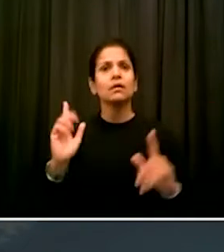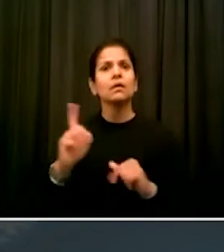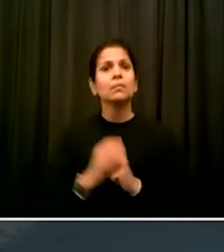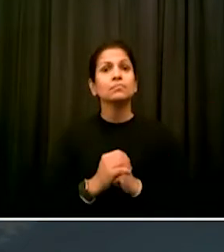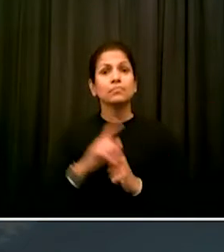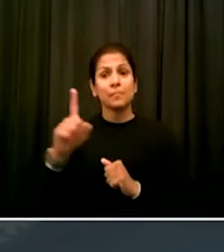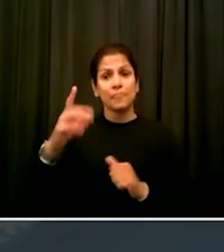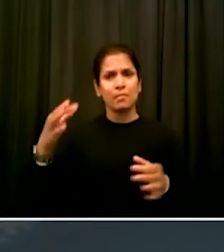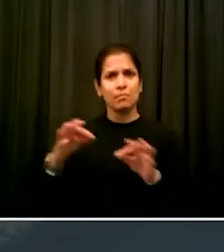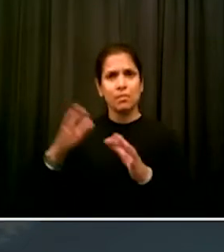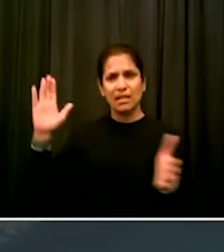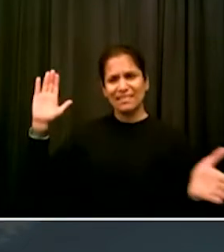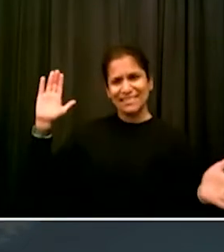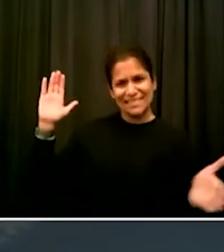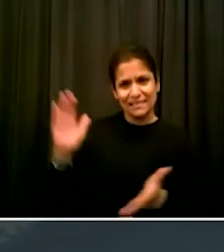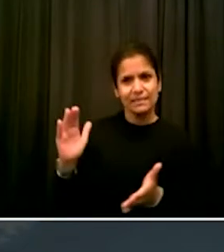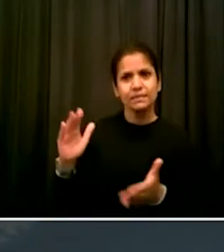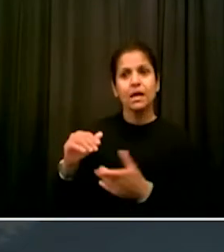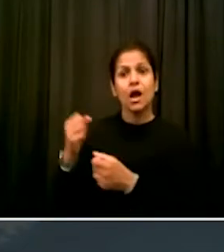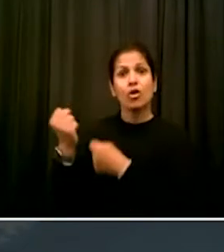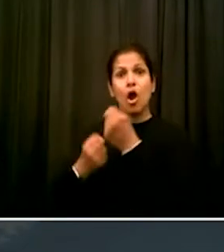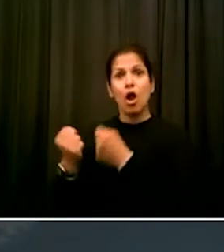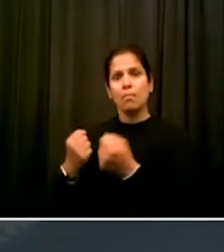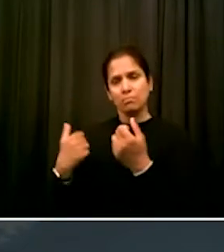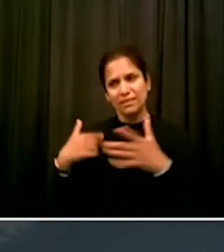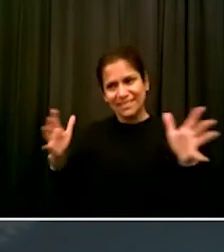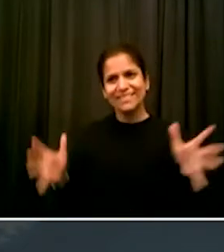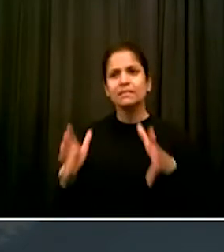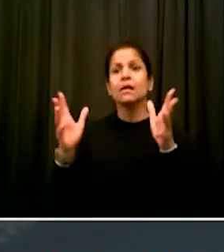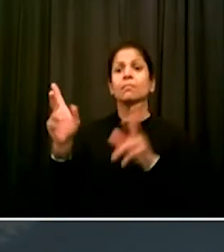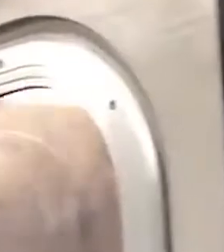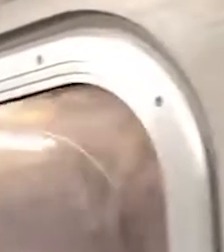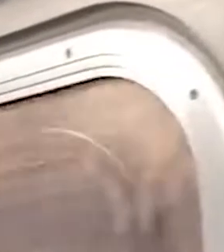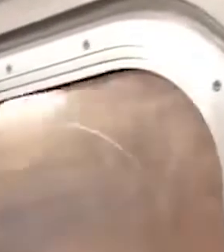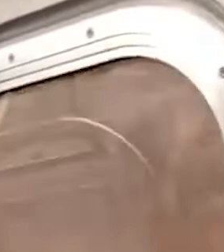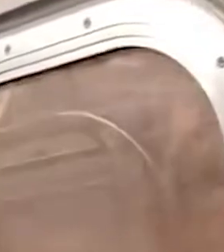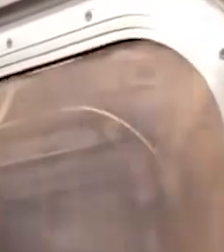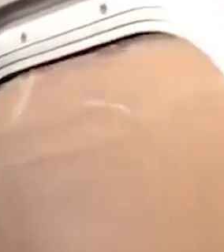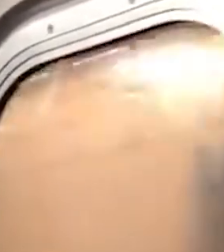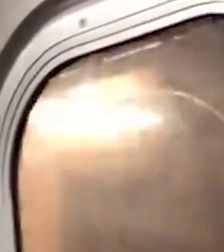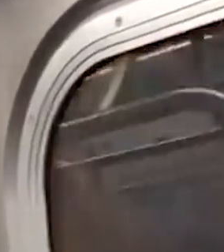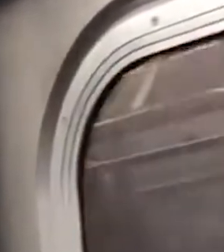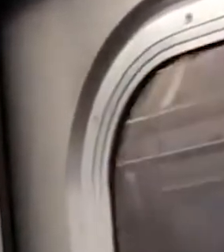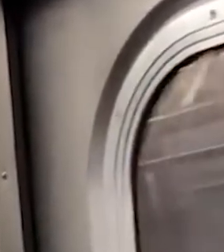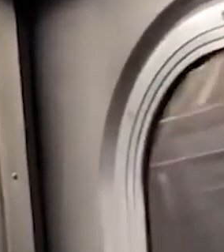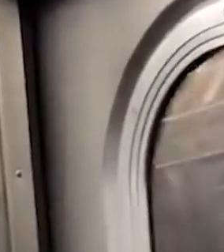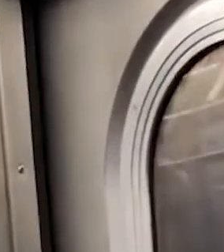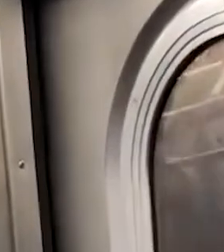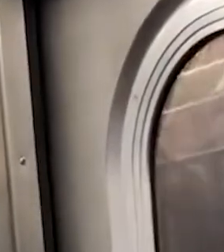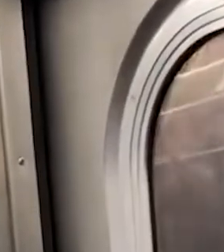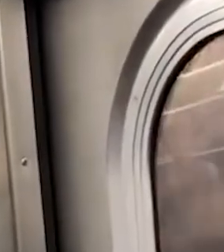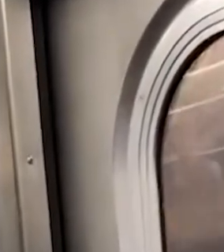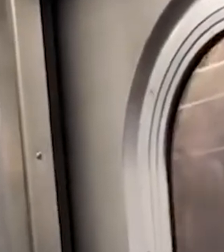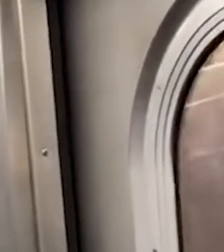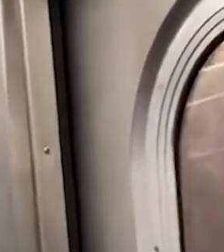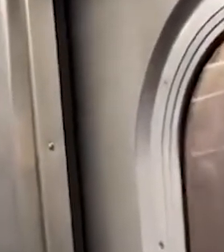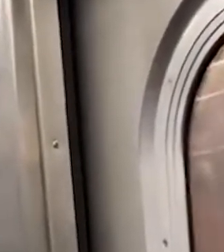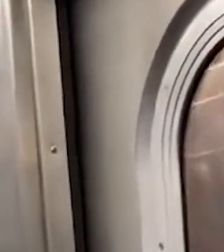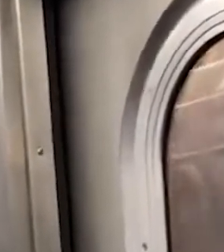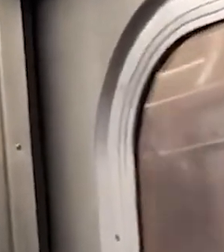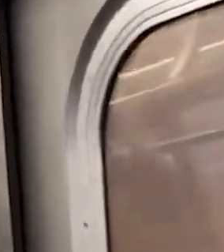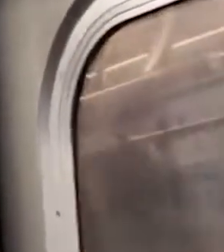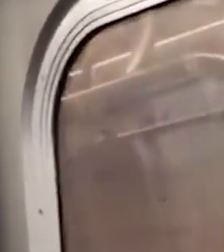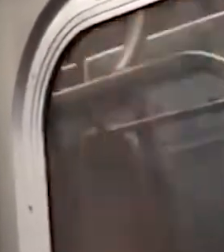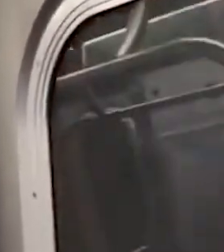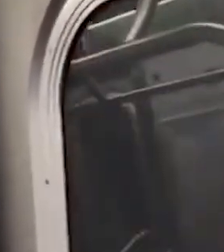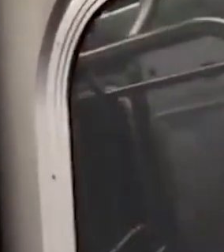that people are feeling more and more comfortable and ready to engage. But again, do it safely. The MTA received $3.9 billion in funding from